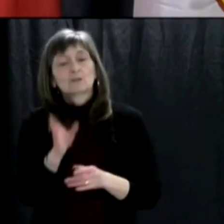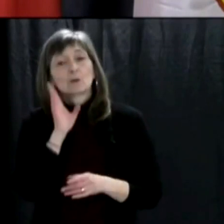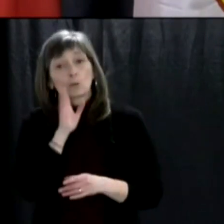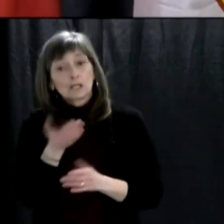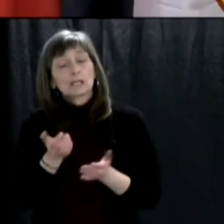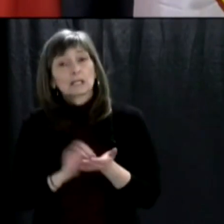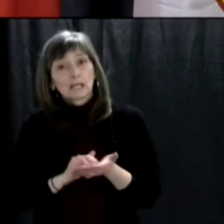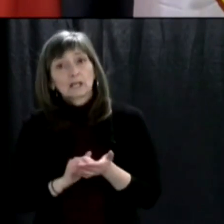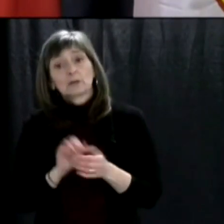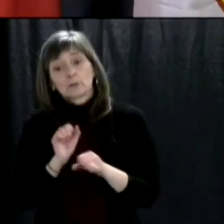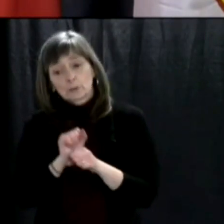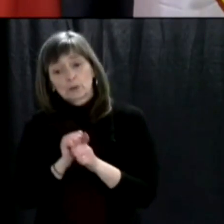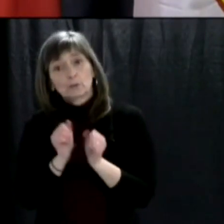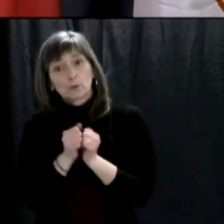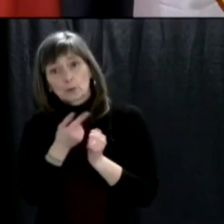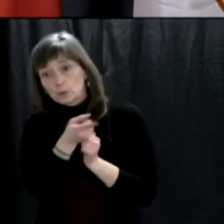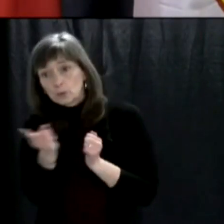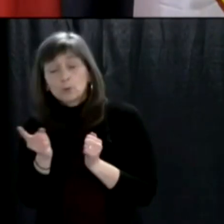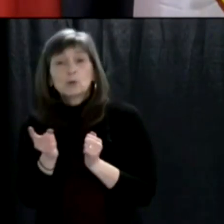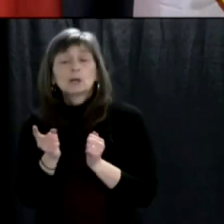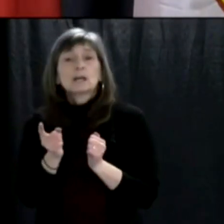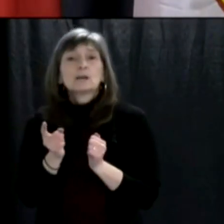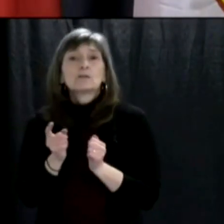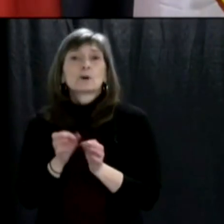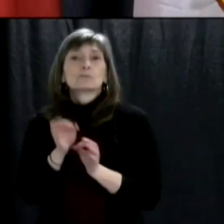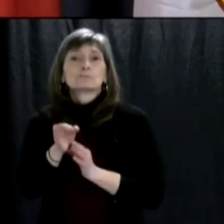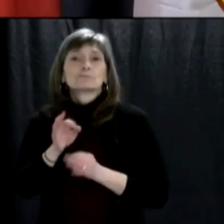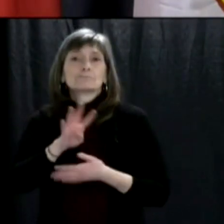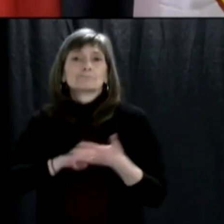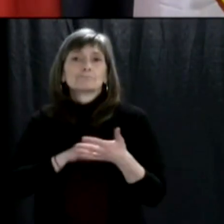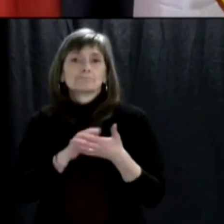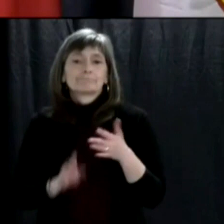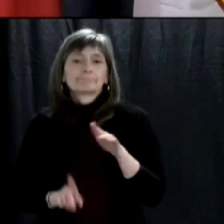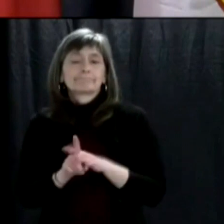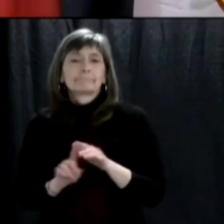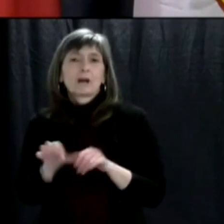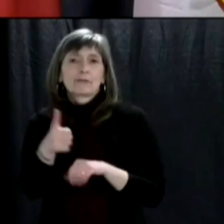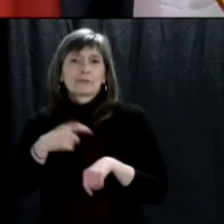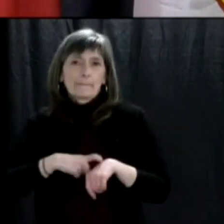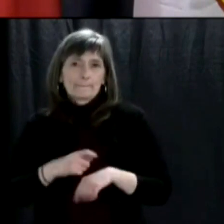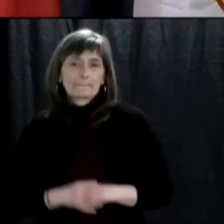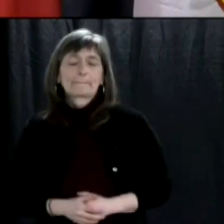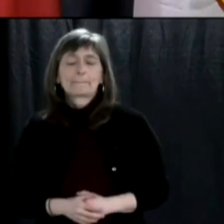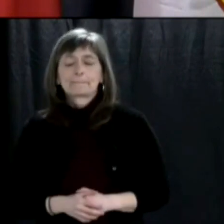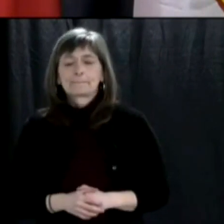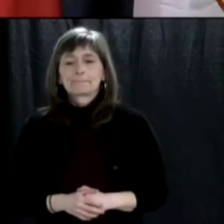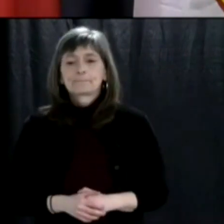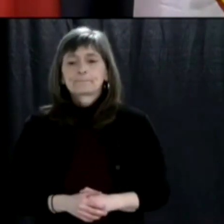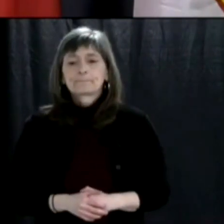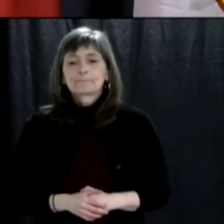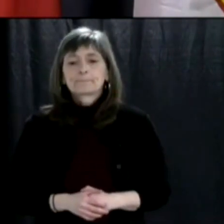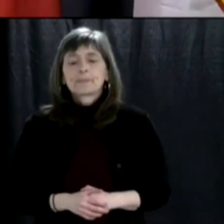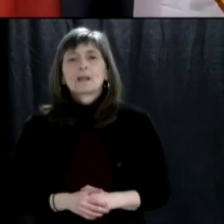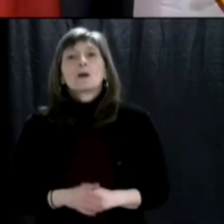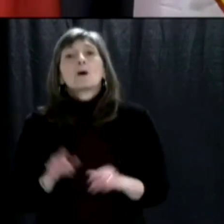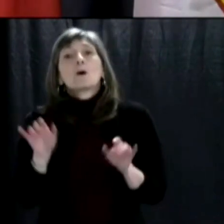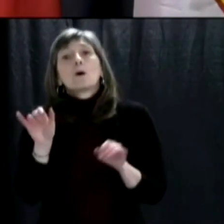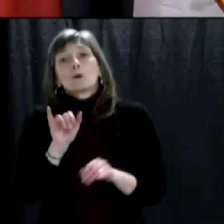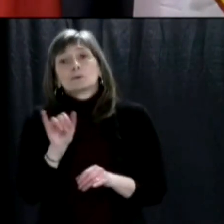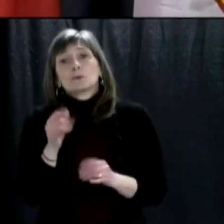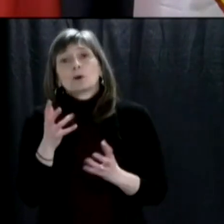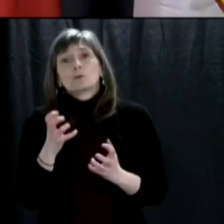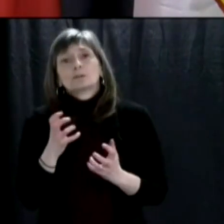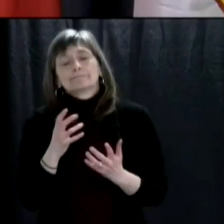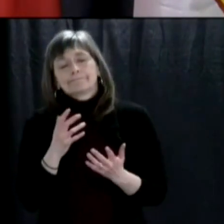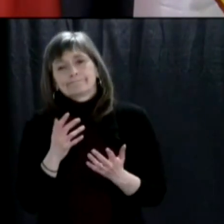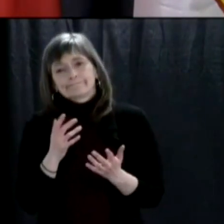the community of Bay Roberts and rescheduling at a later date. Today, I also want to take some time to recognize that this is a